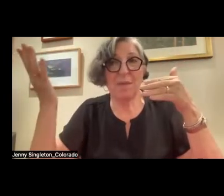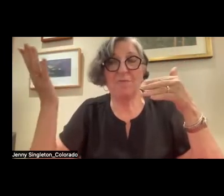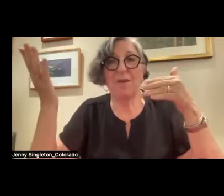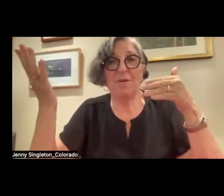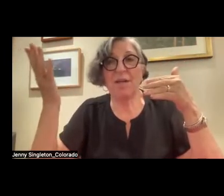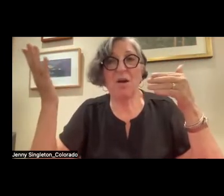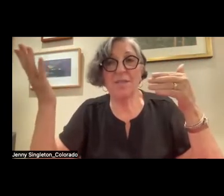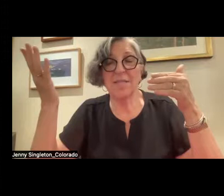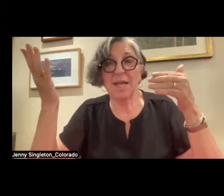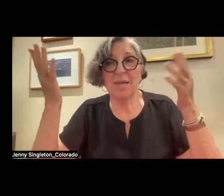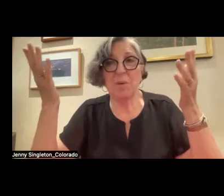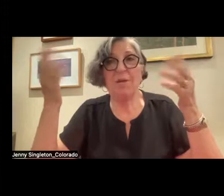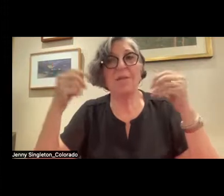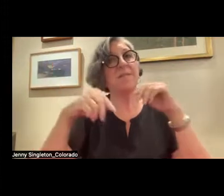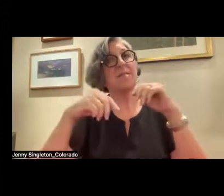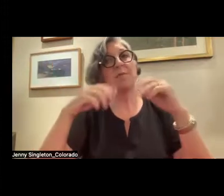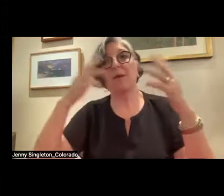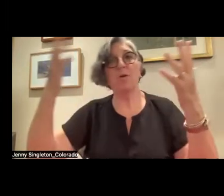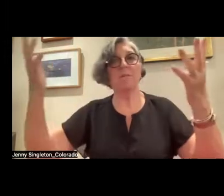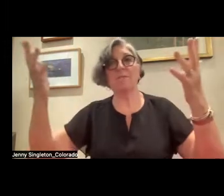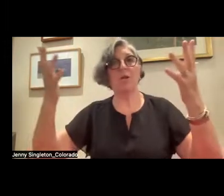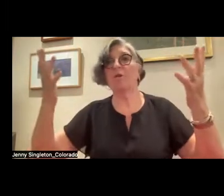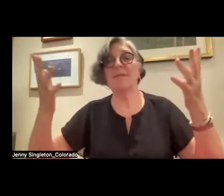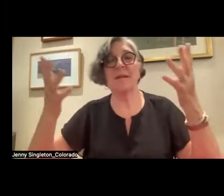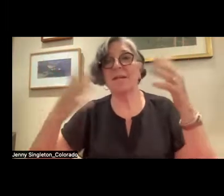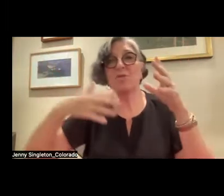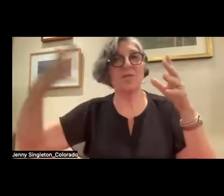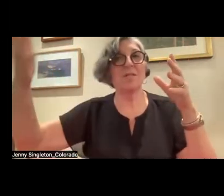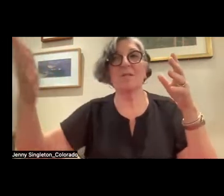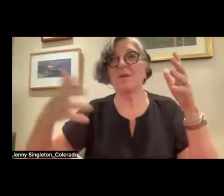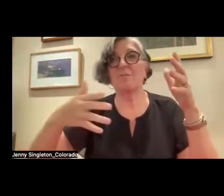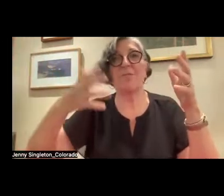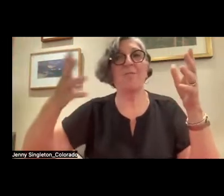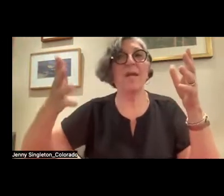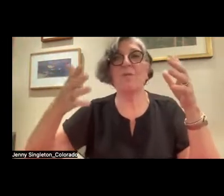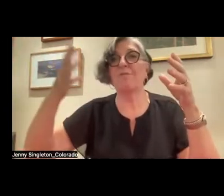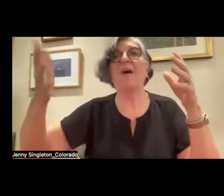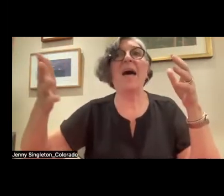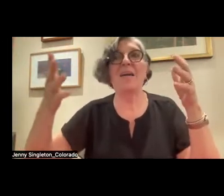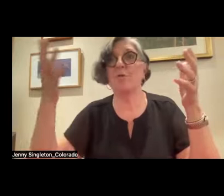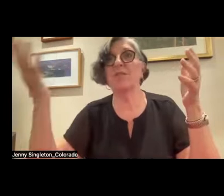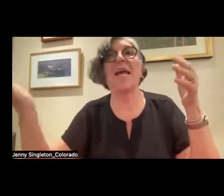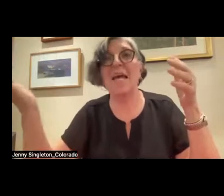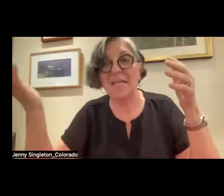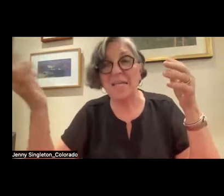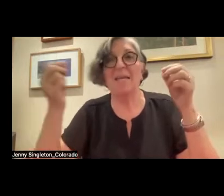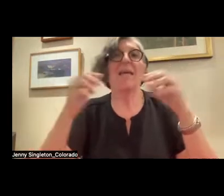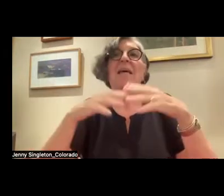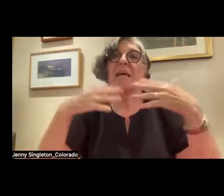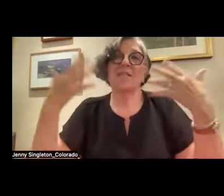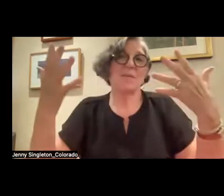95% of them have hearing non-signing parents, so they wouldn't learn sign language until they're 3 or 5 or